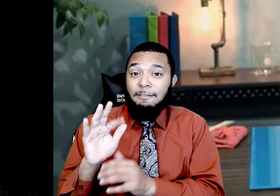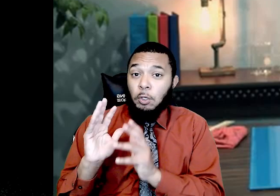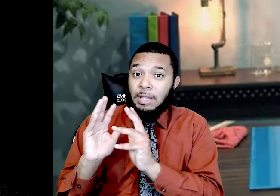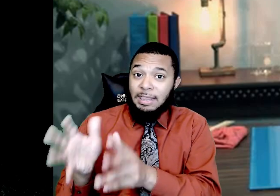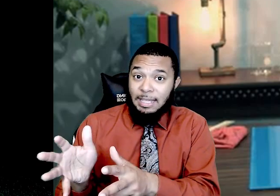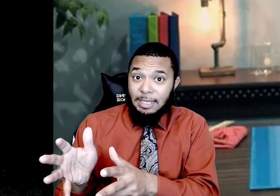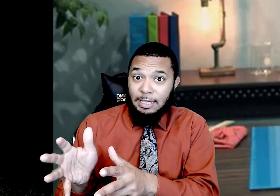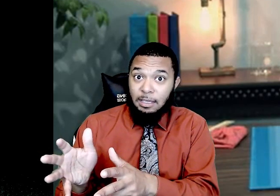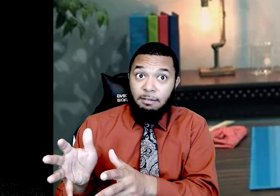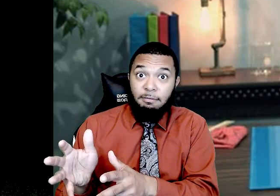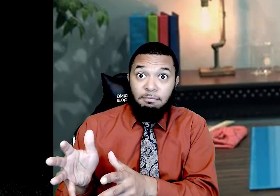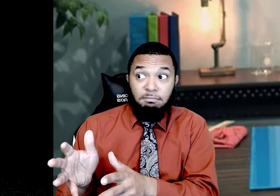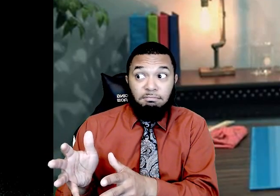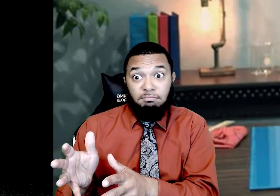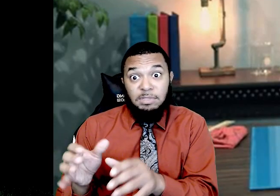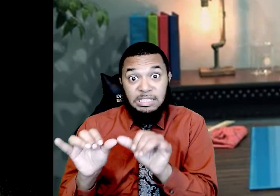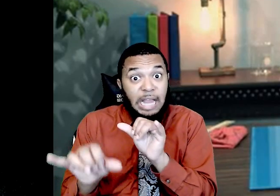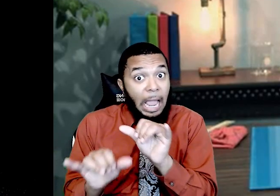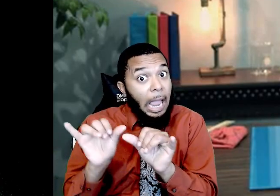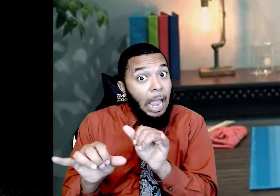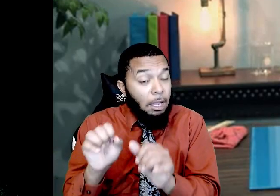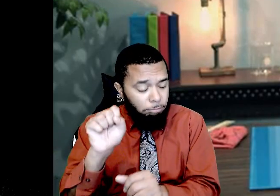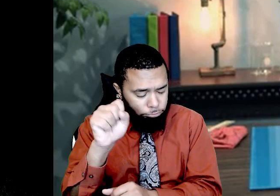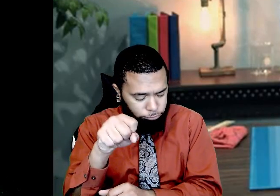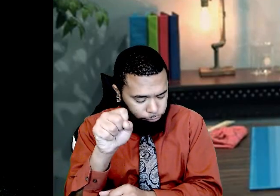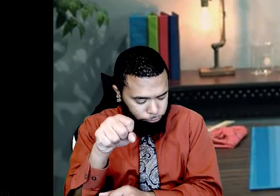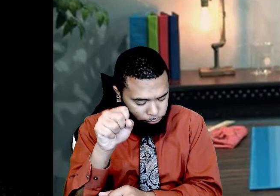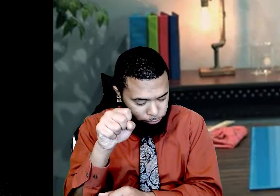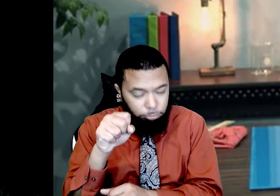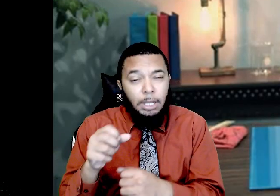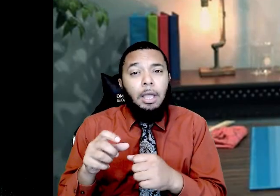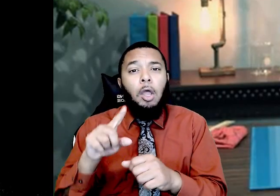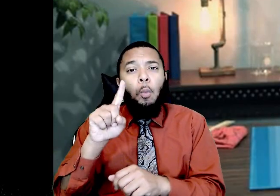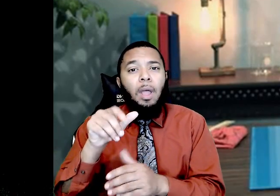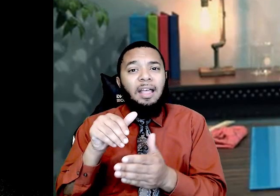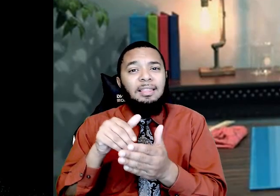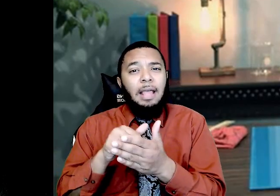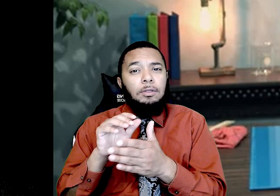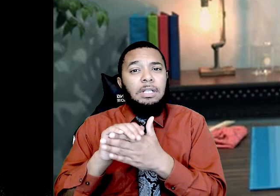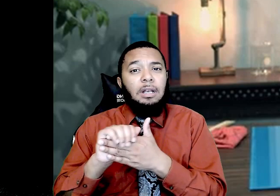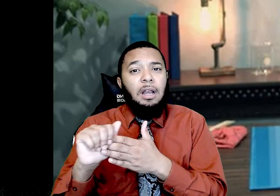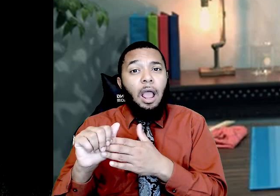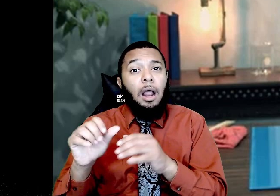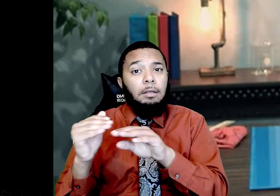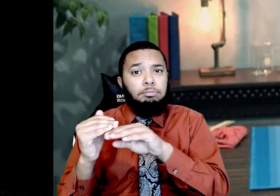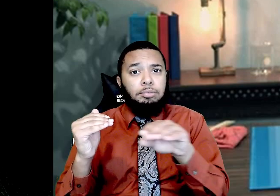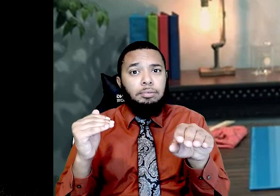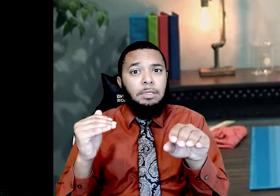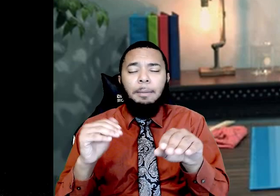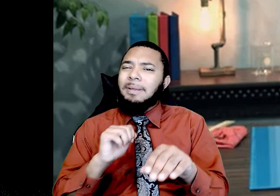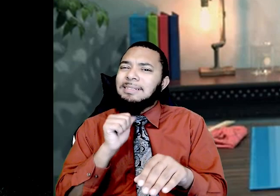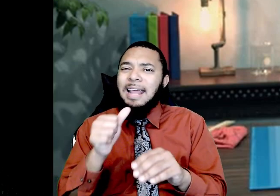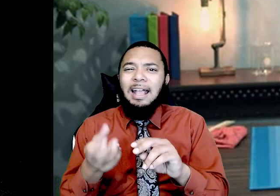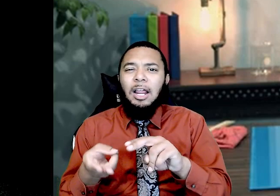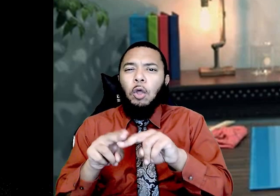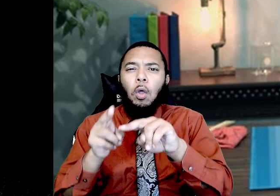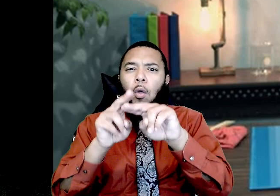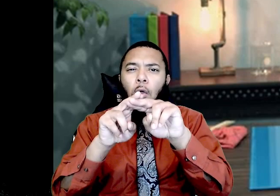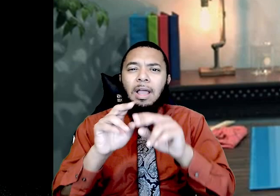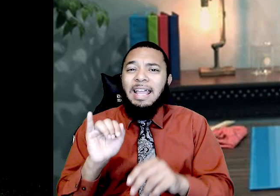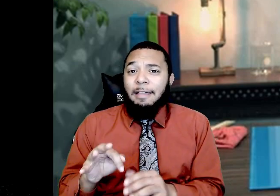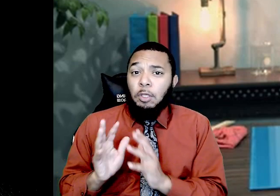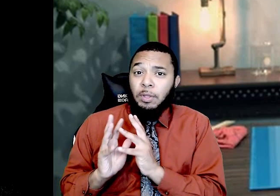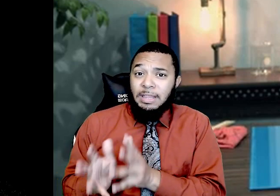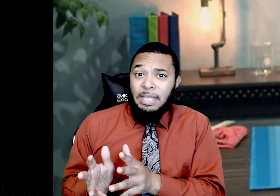then it'll just stay there, right? You'll have saved it, but it's not going to grow. Money in a regular bank